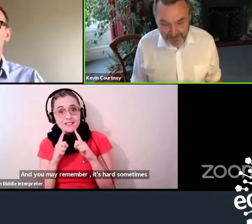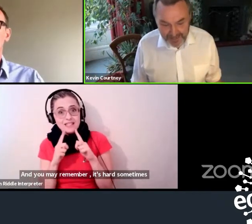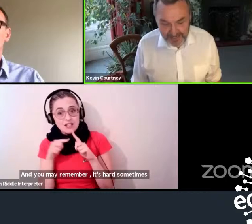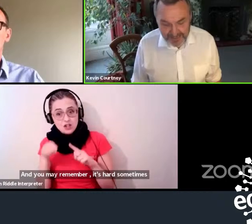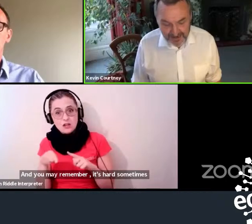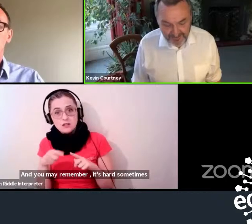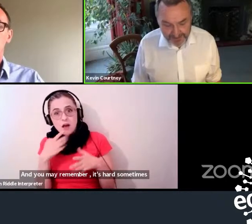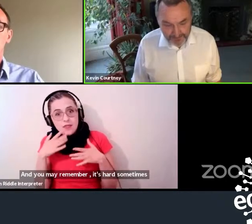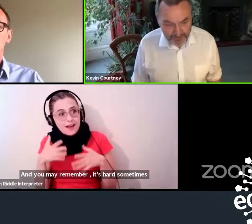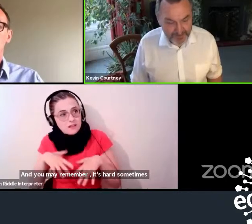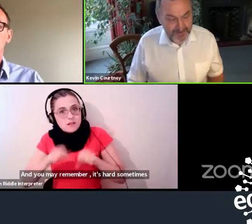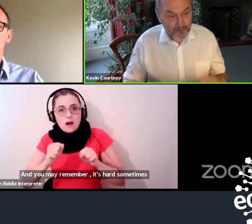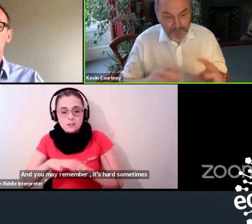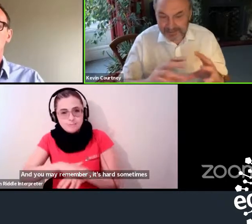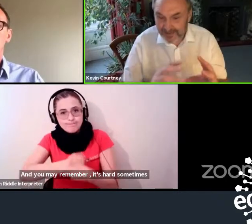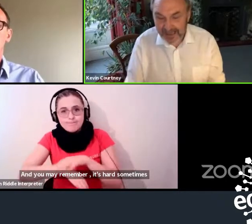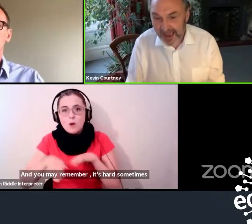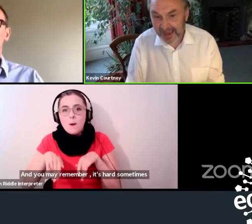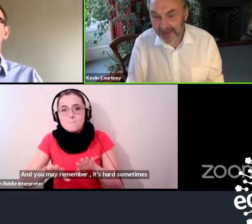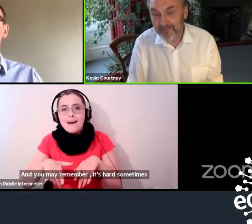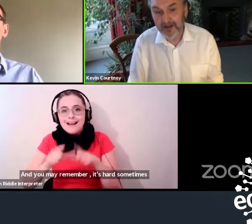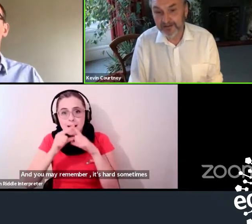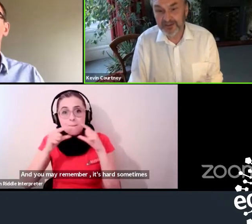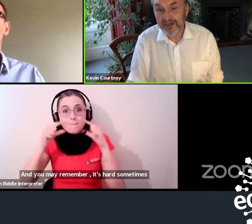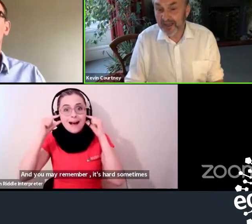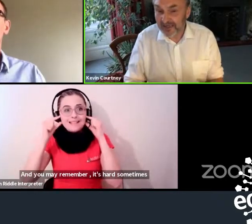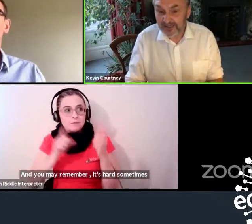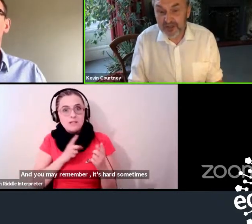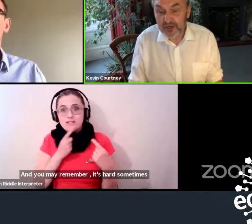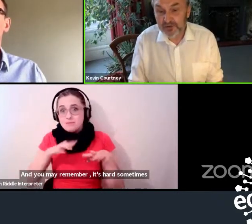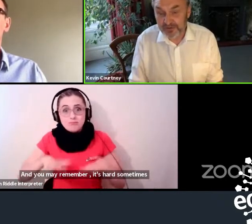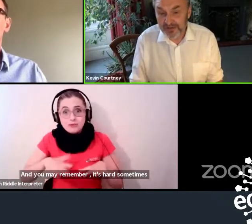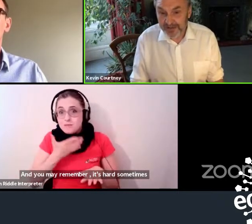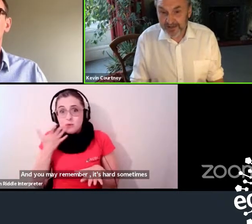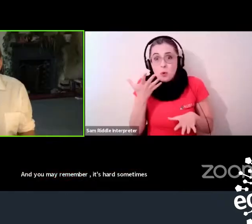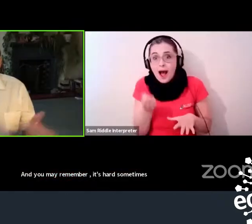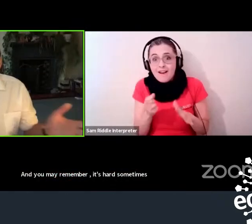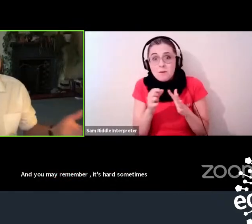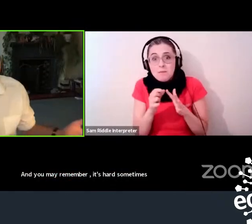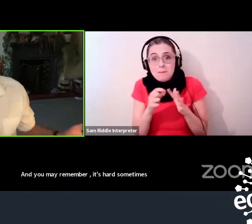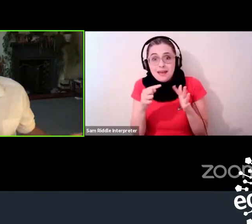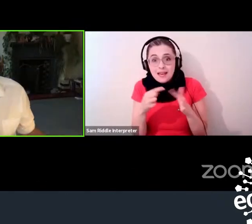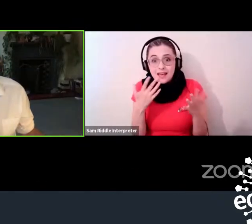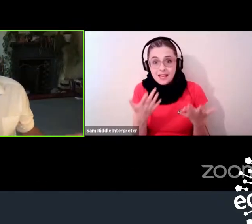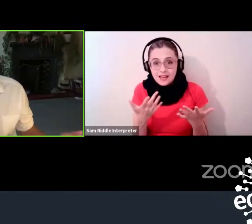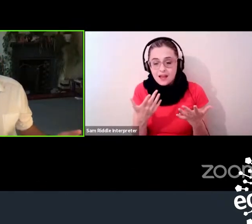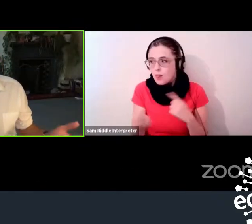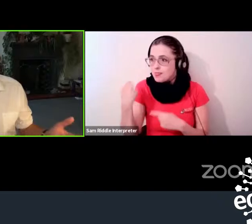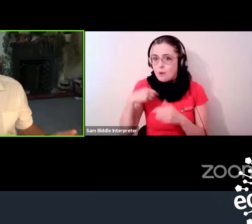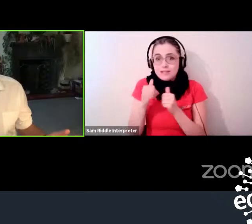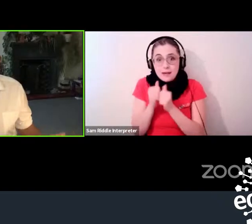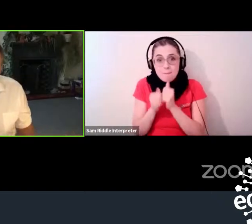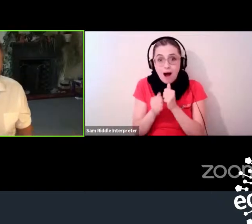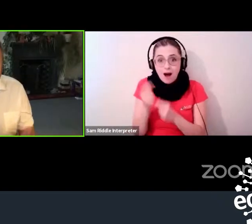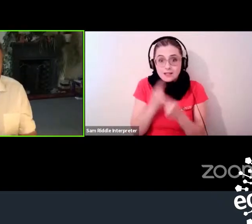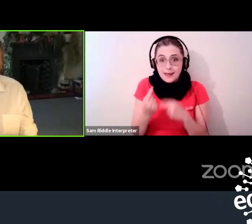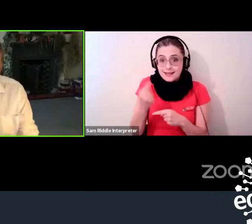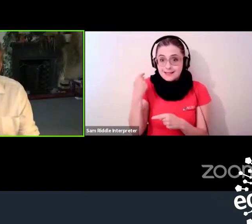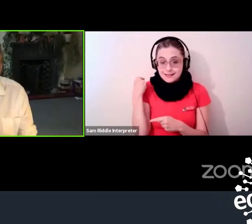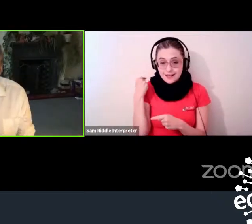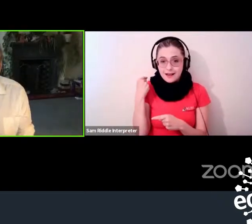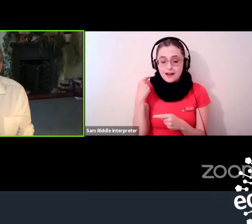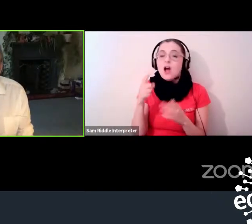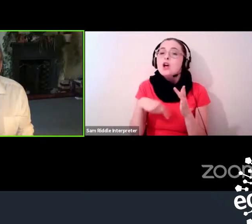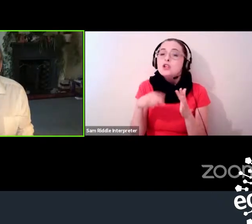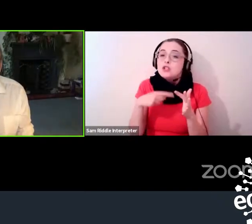the PPE available. We did that in March. In June, the pressure around the 5 tests